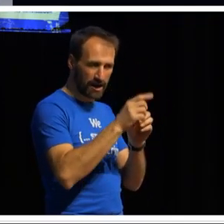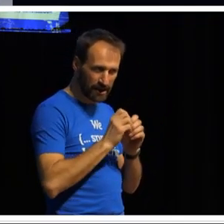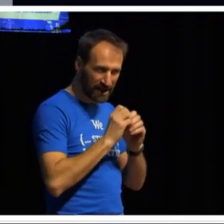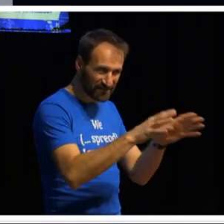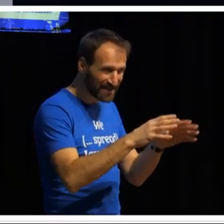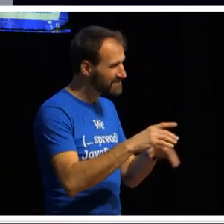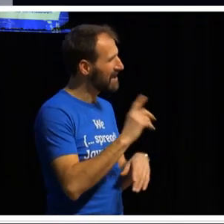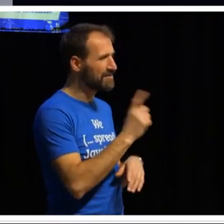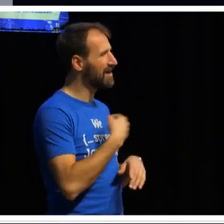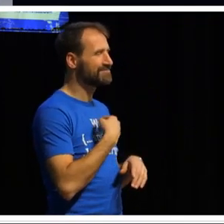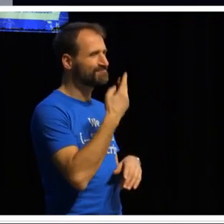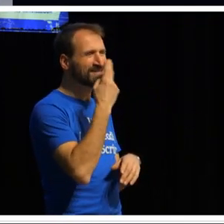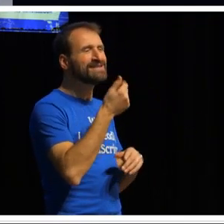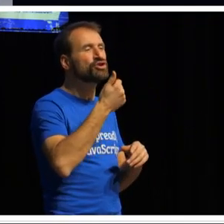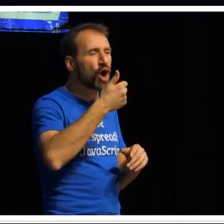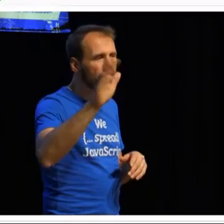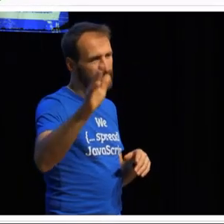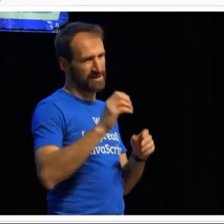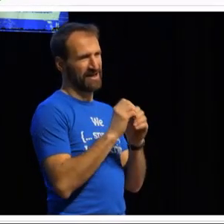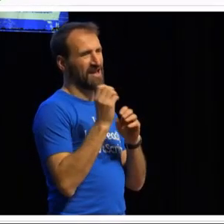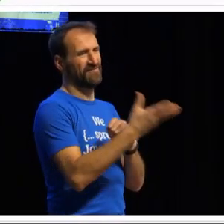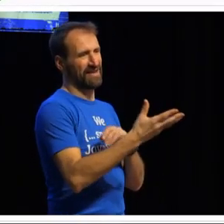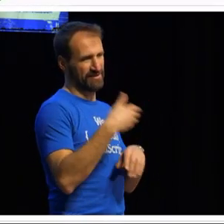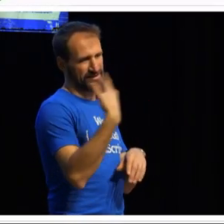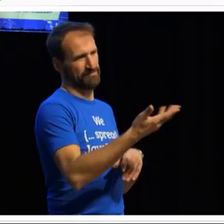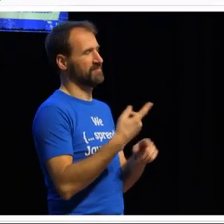of making really unreliable stuff.